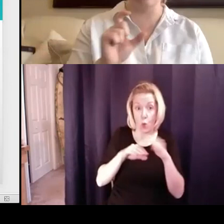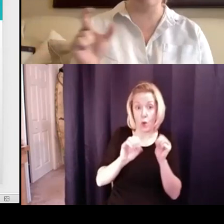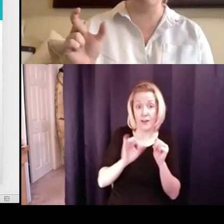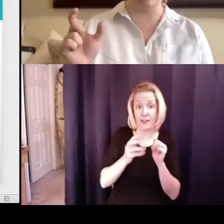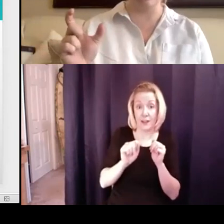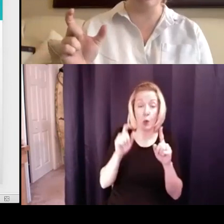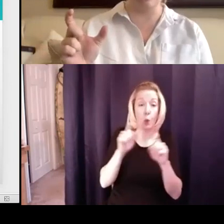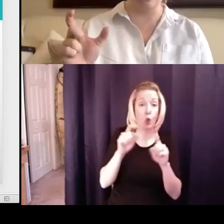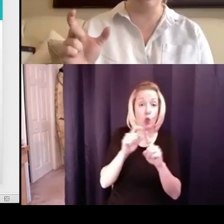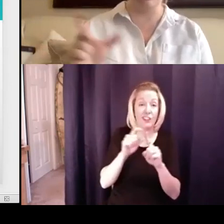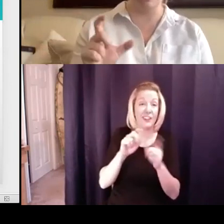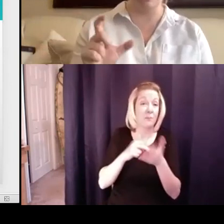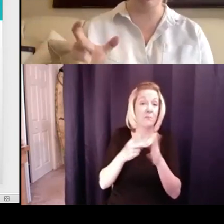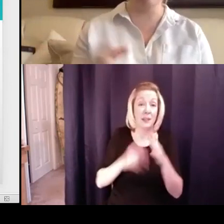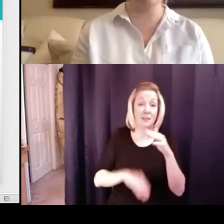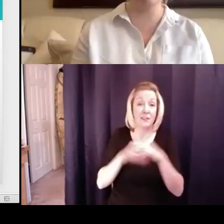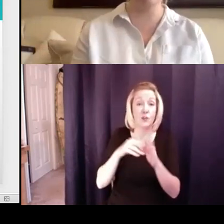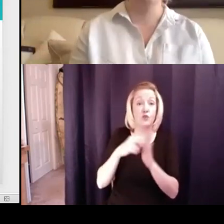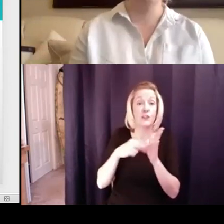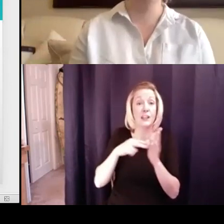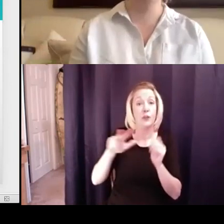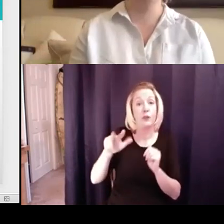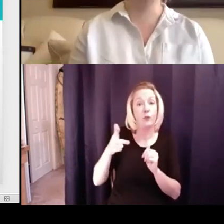skills to make sense of other novel words.